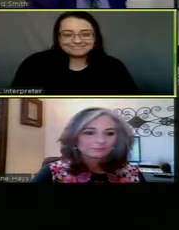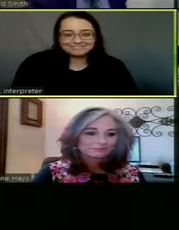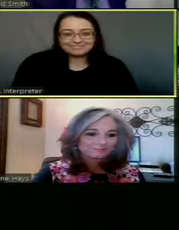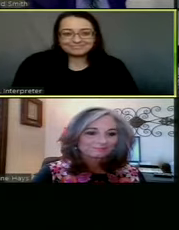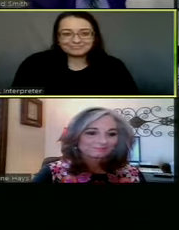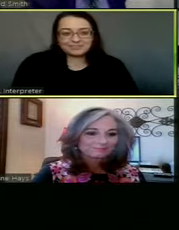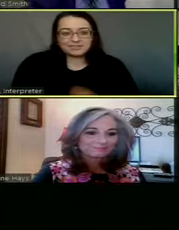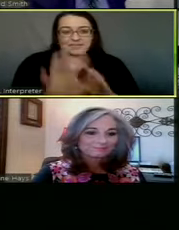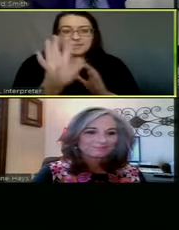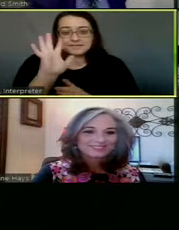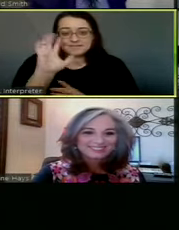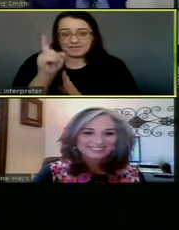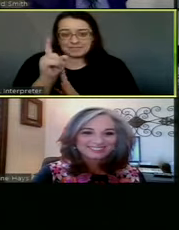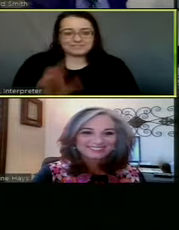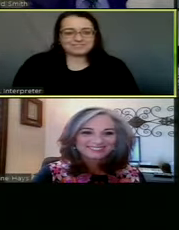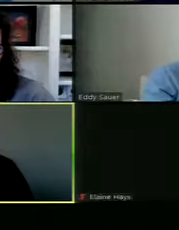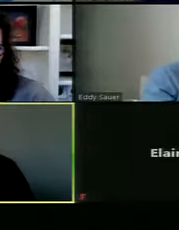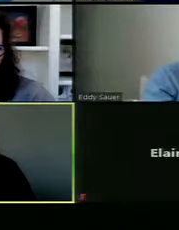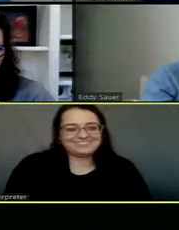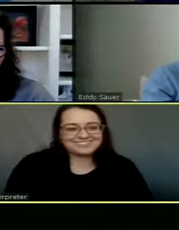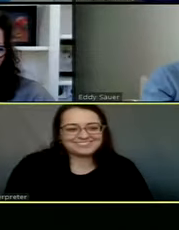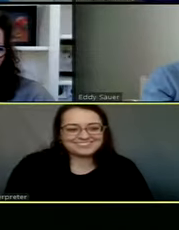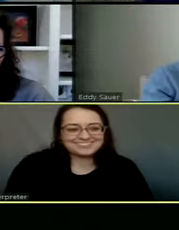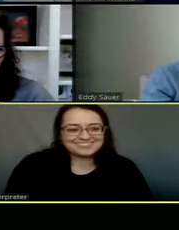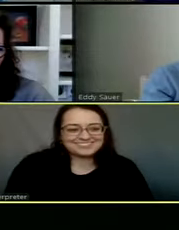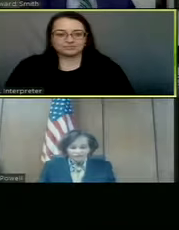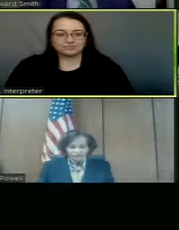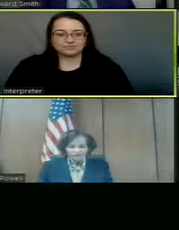Okay, five minutes. Thank y'all.